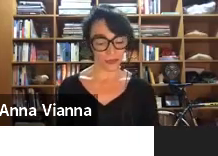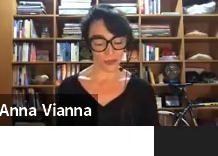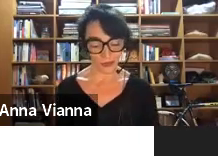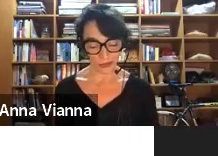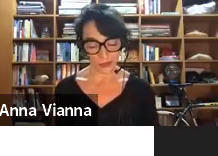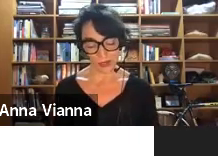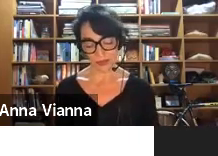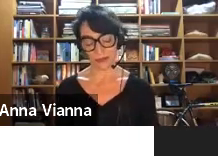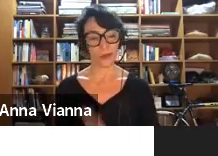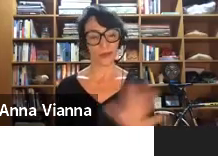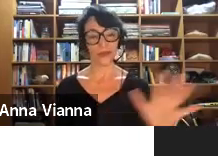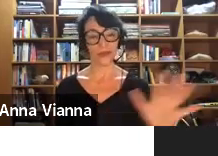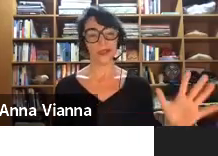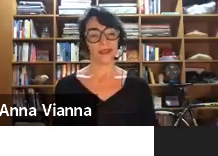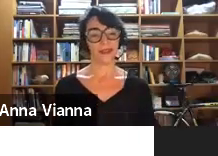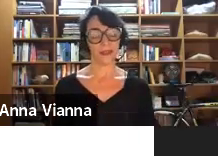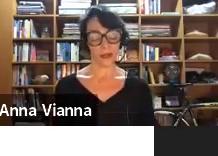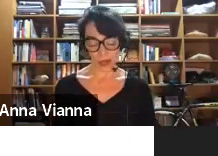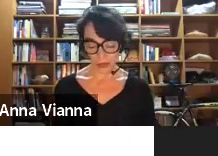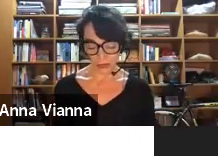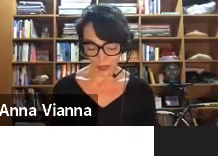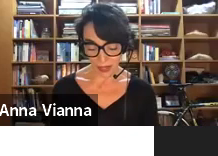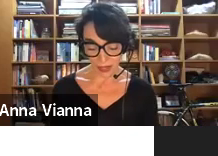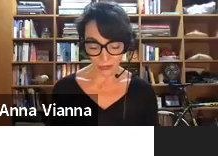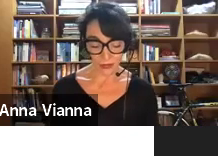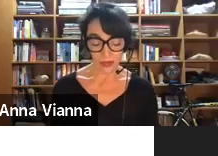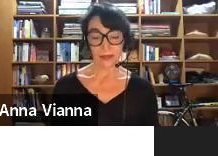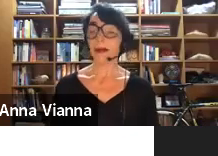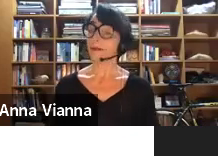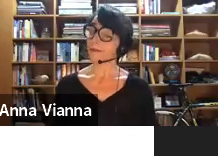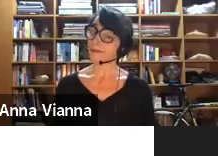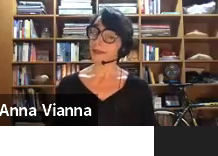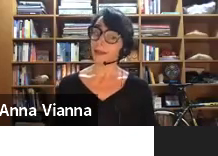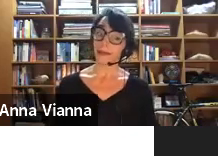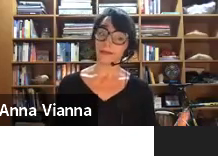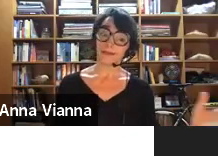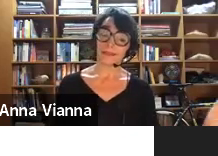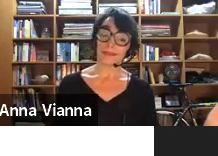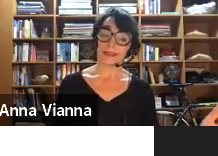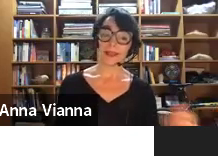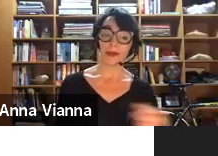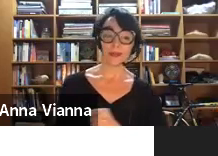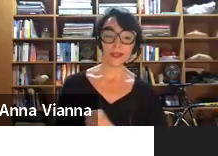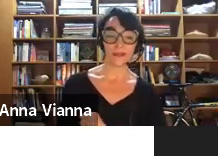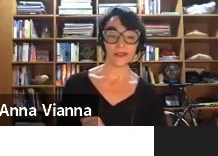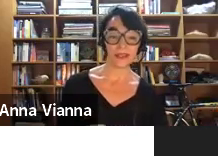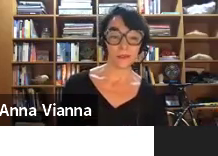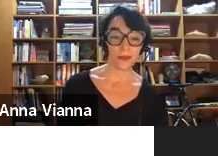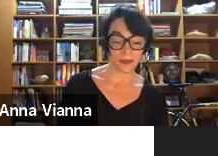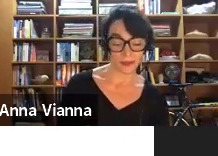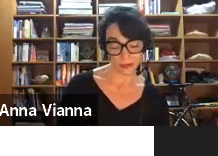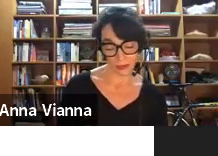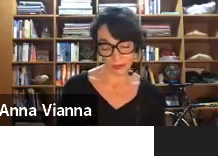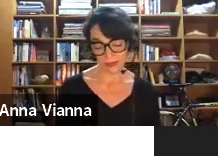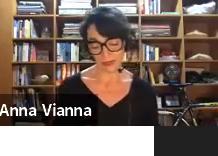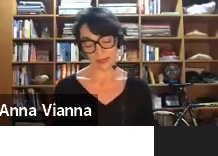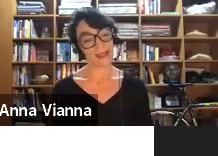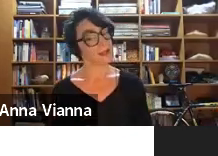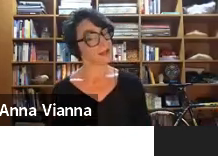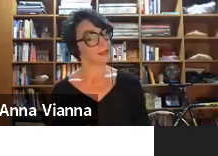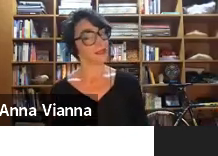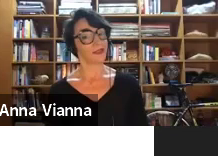during the presidential debates. Of course, that is the honor of my life, but you know, I also had to be Sarah Palin's